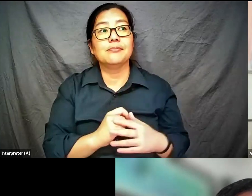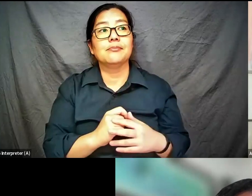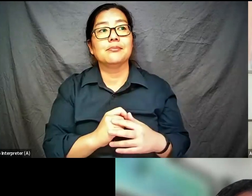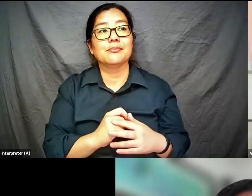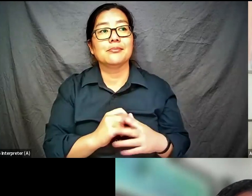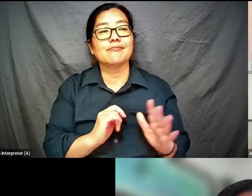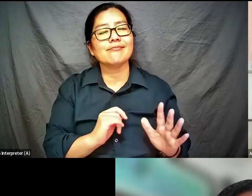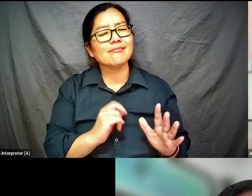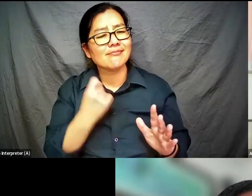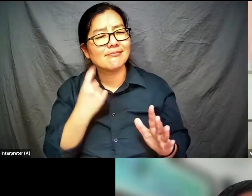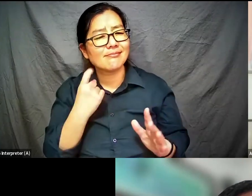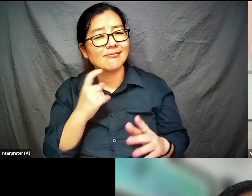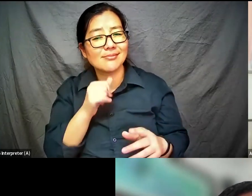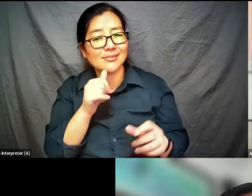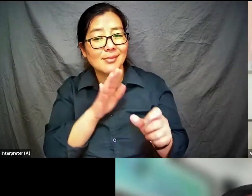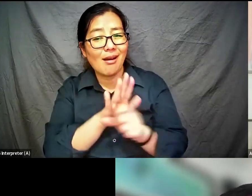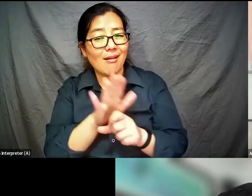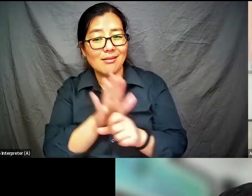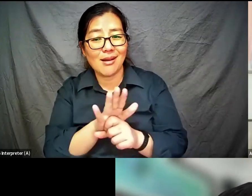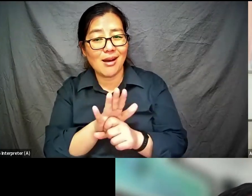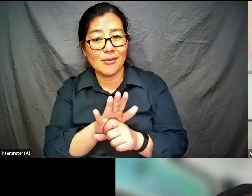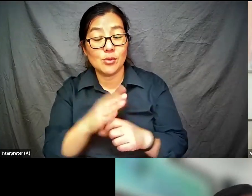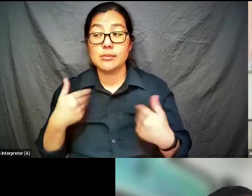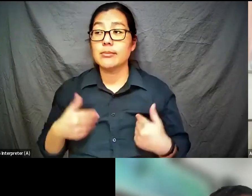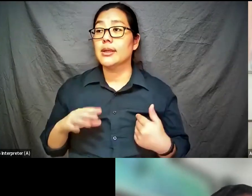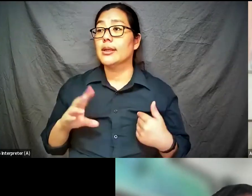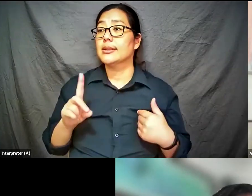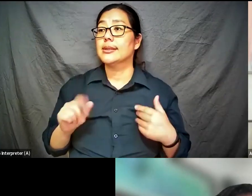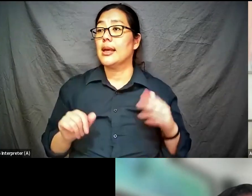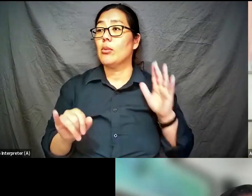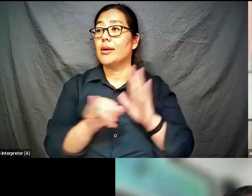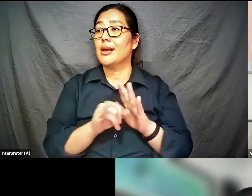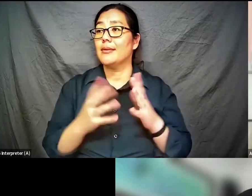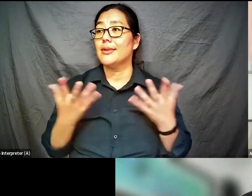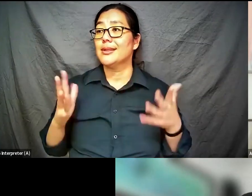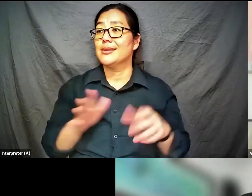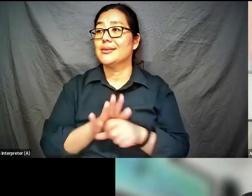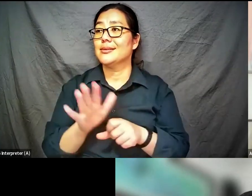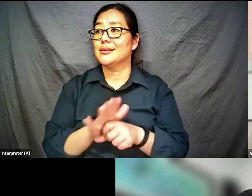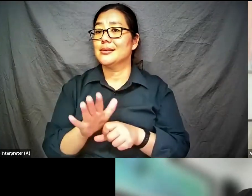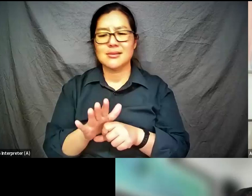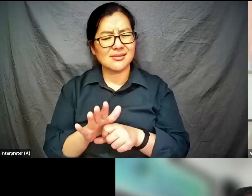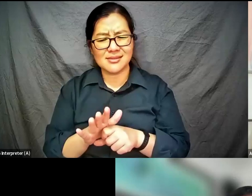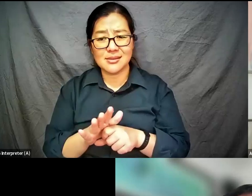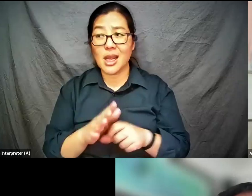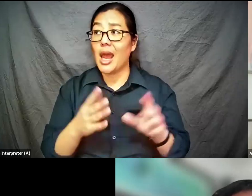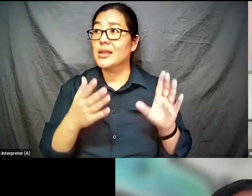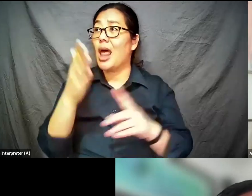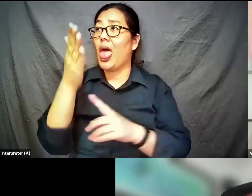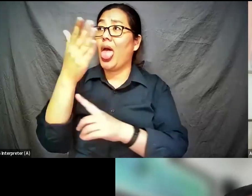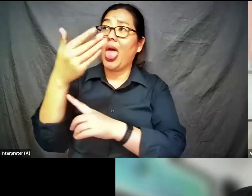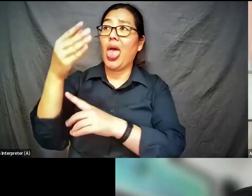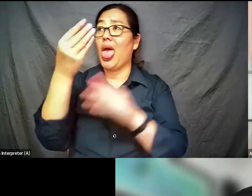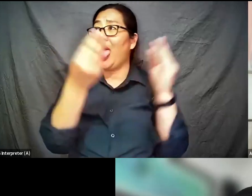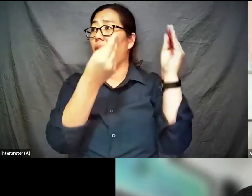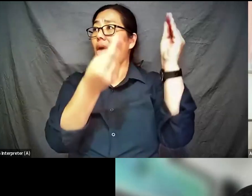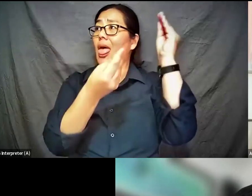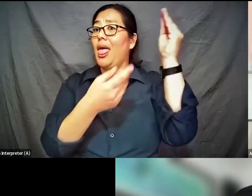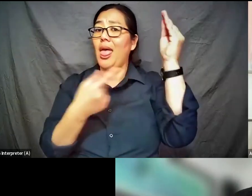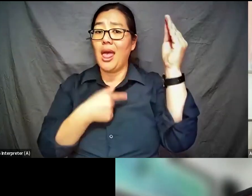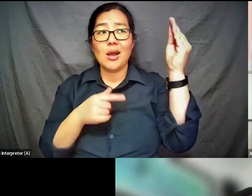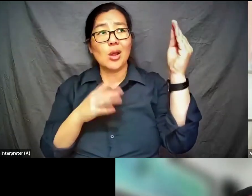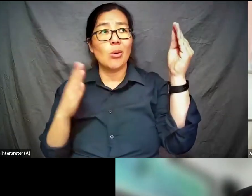was. Special shout out to Lotus, who was our access coordinator for the summer and for the fellowship